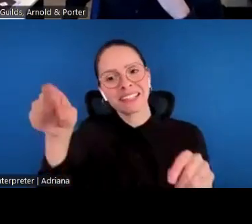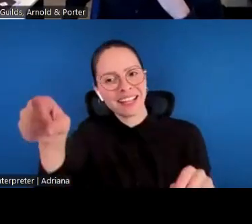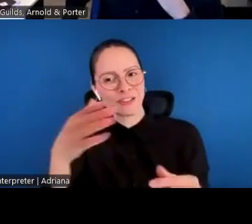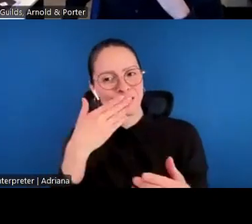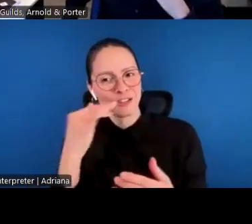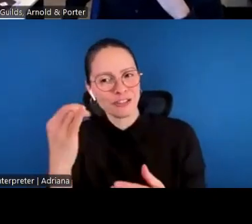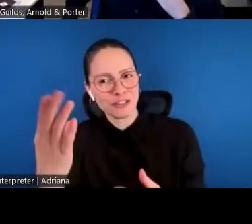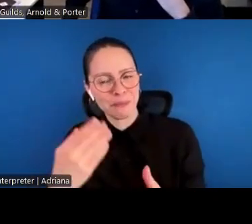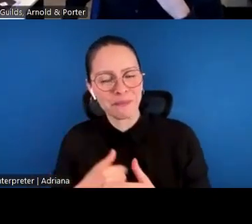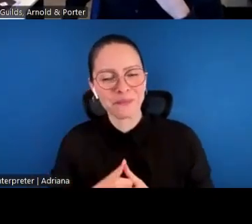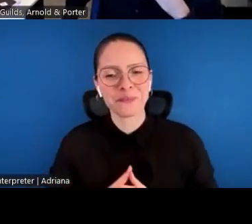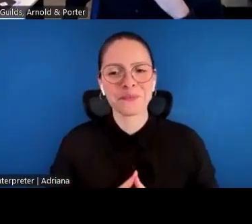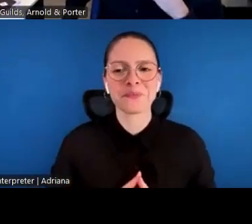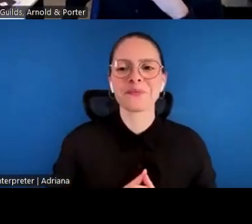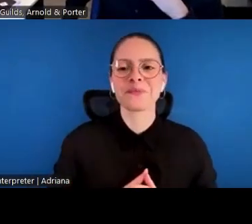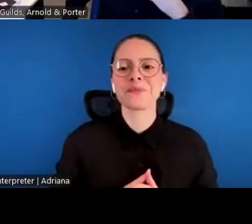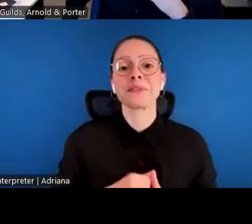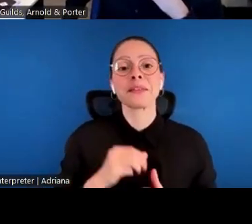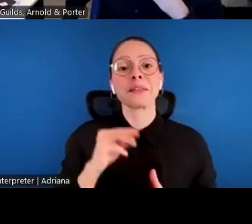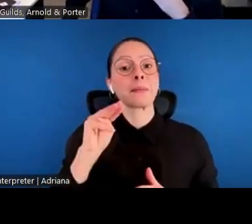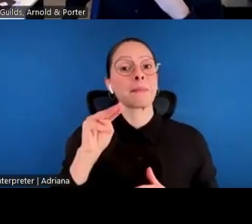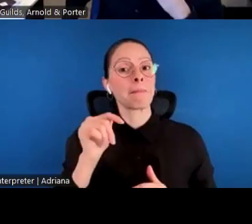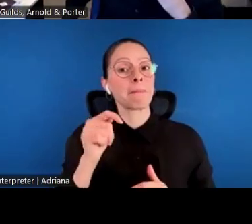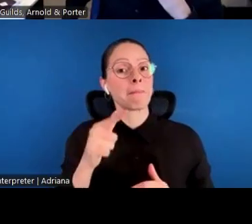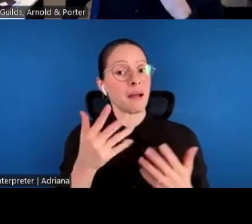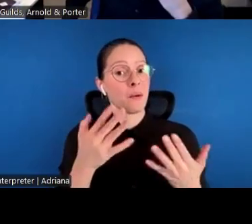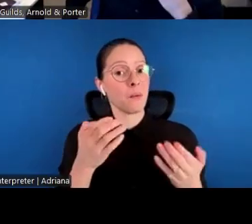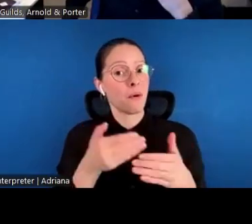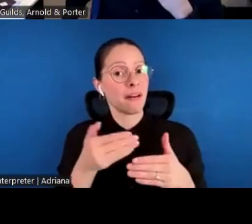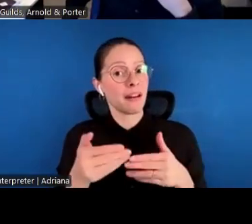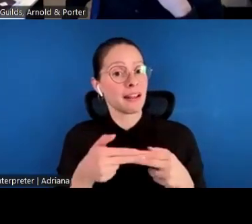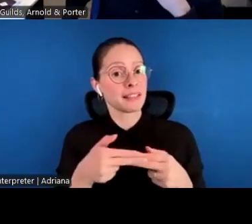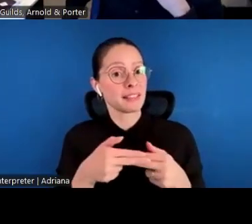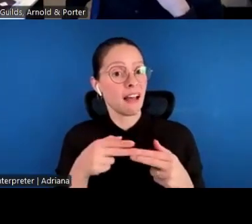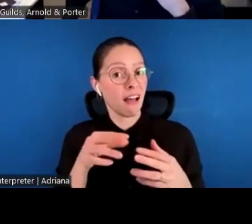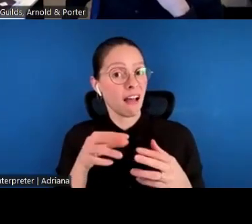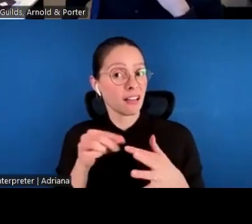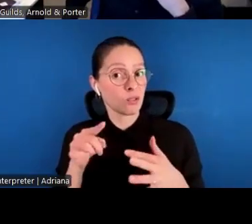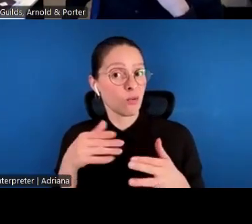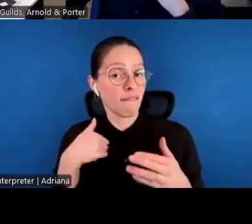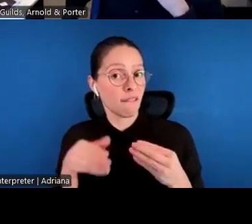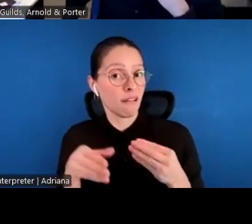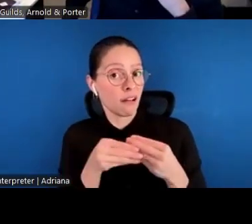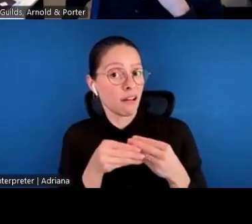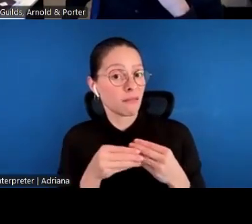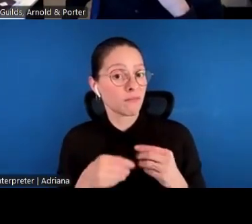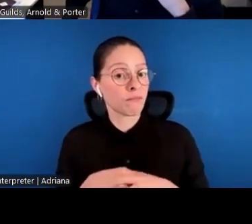that. Meg, do you want to go to the next slide unless you have anything you wanted to add?